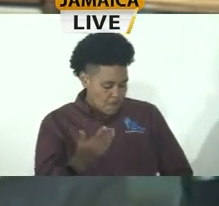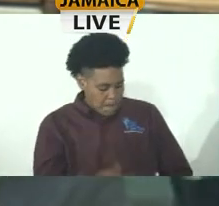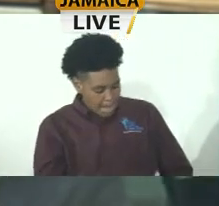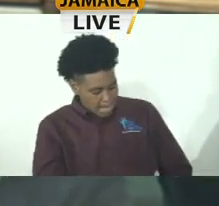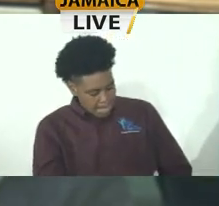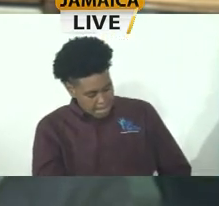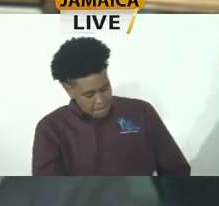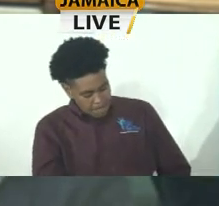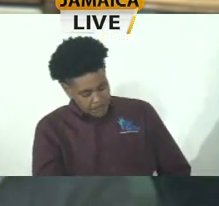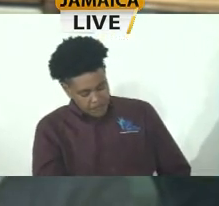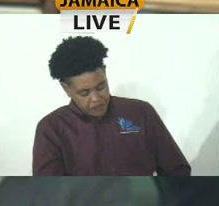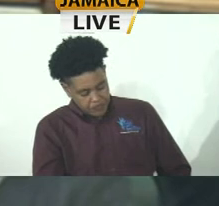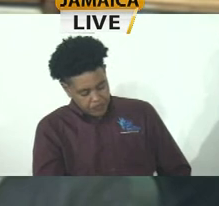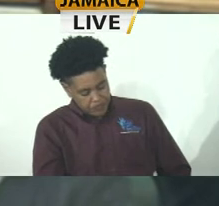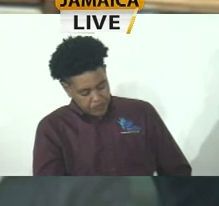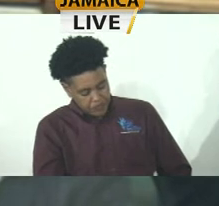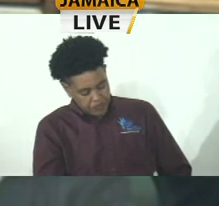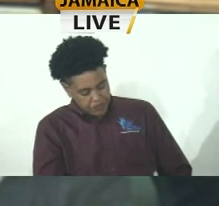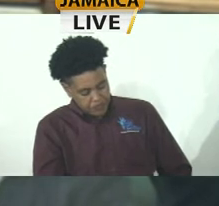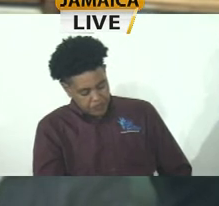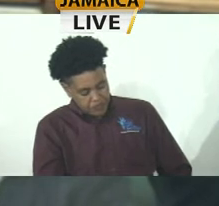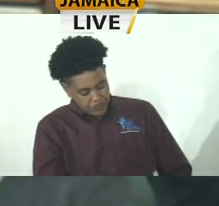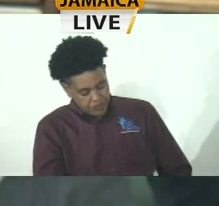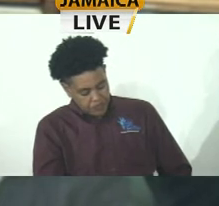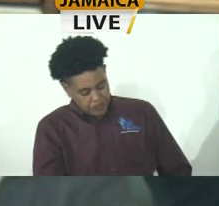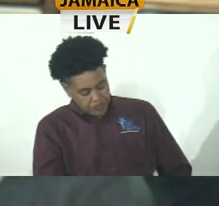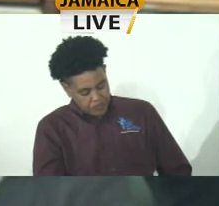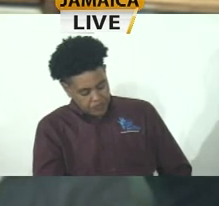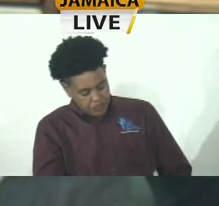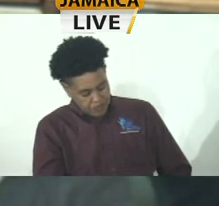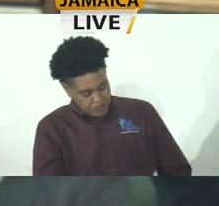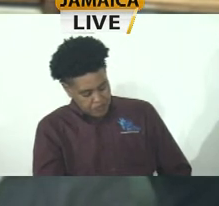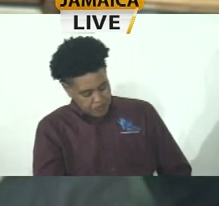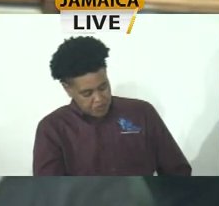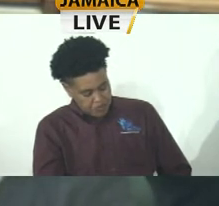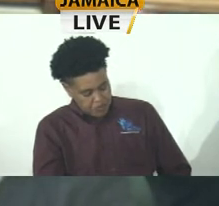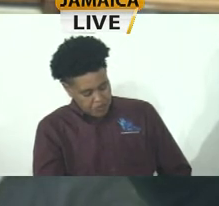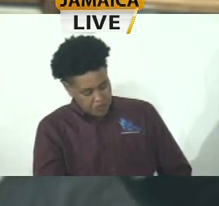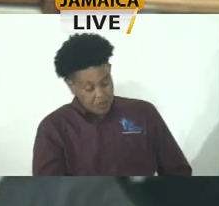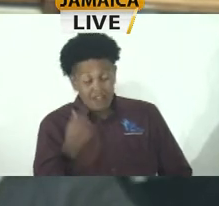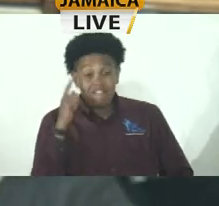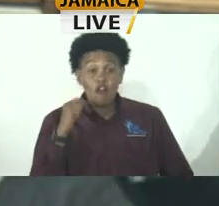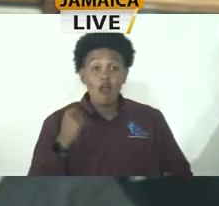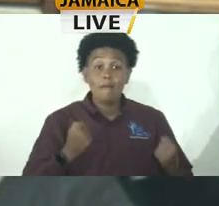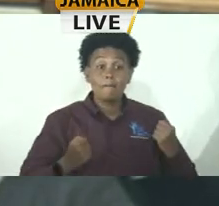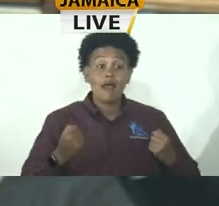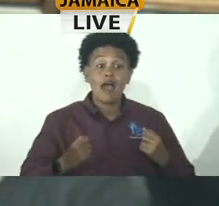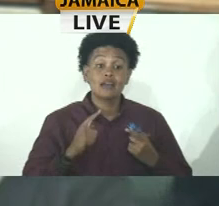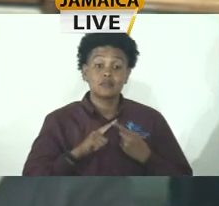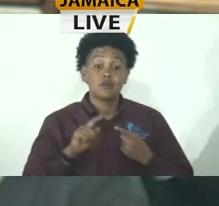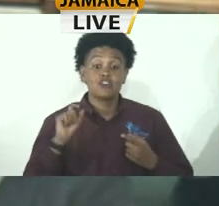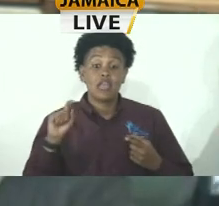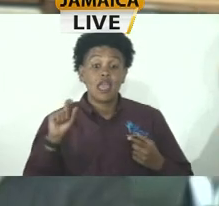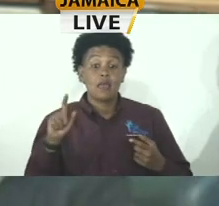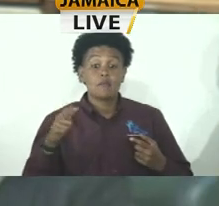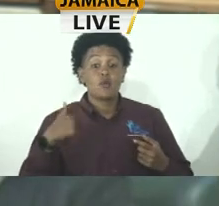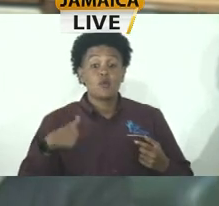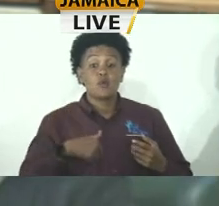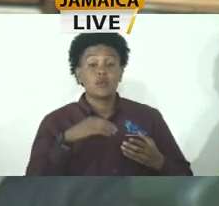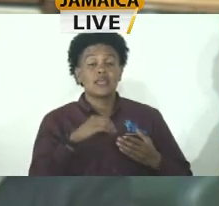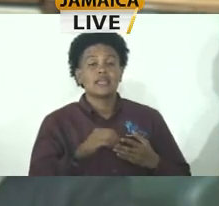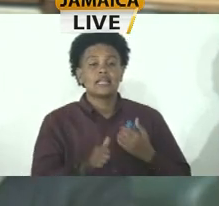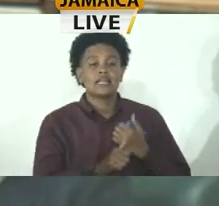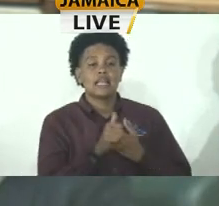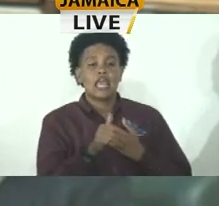madam speaker that for march and april we were in the danger